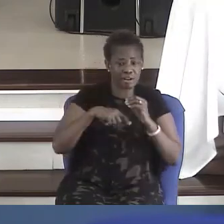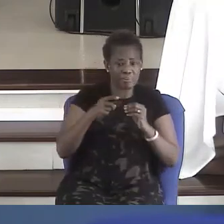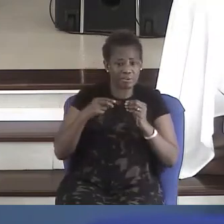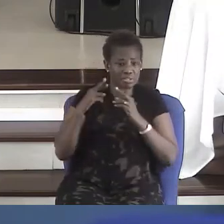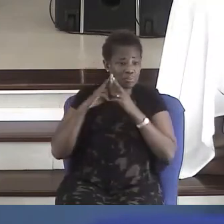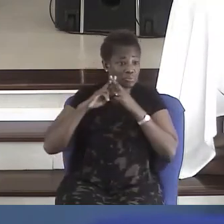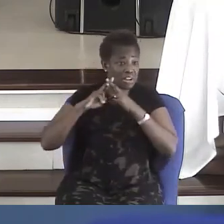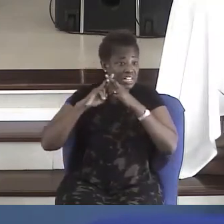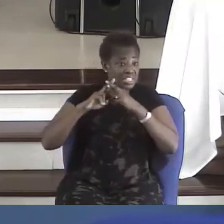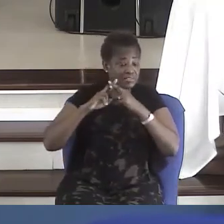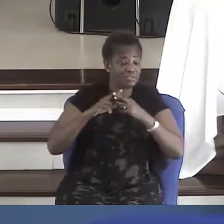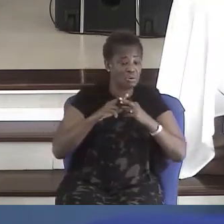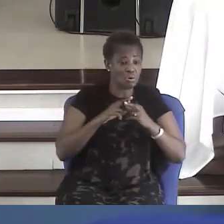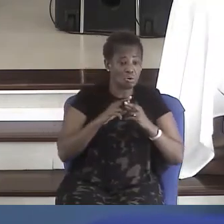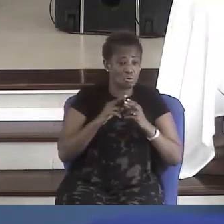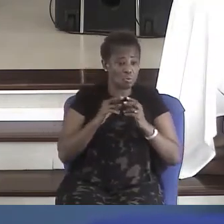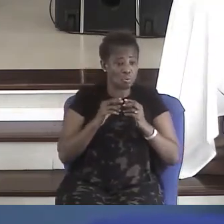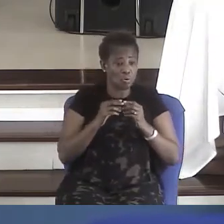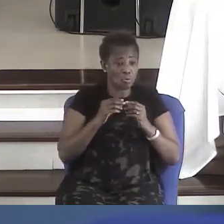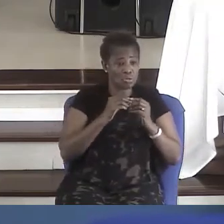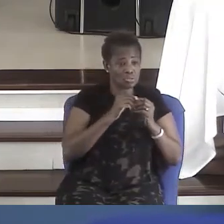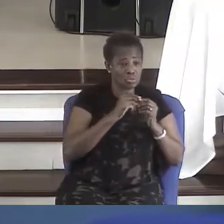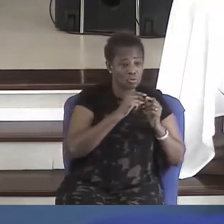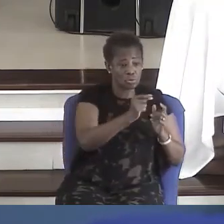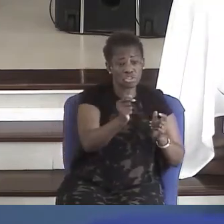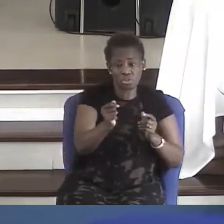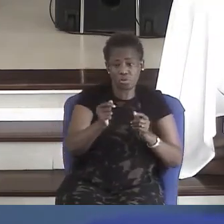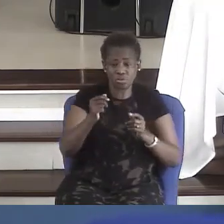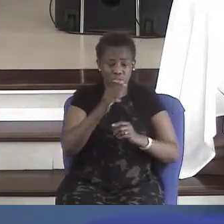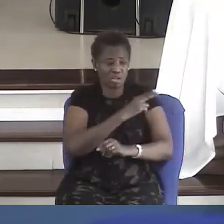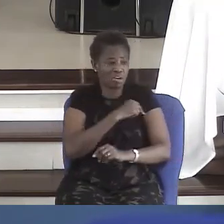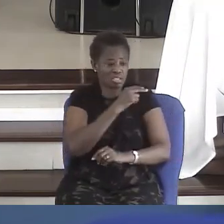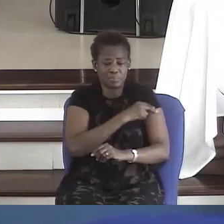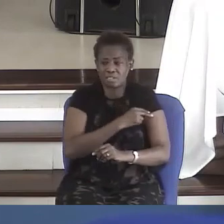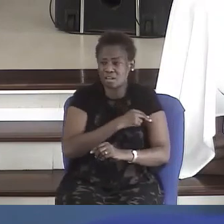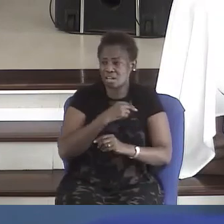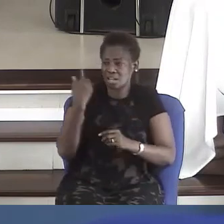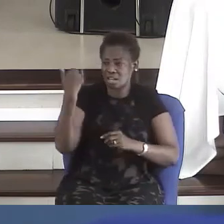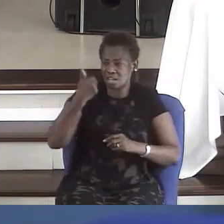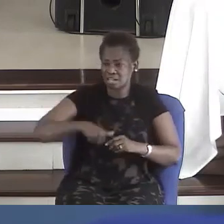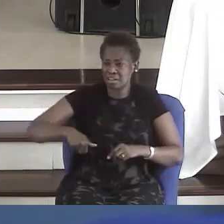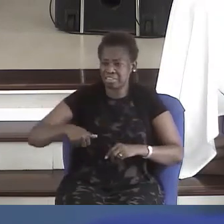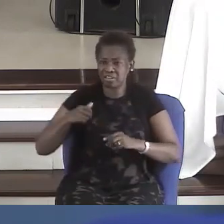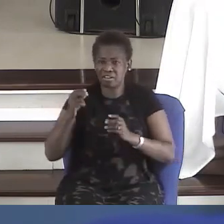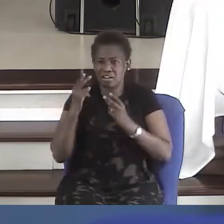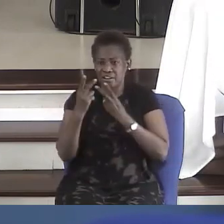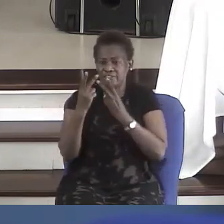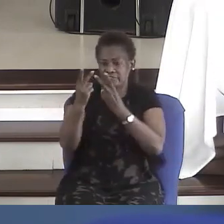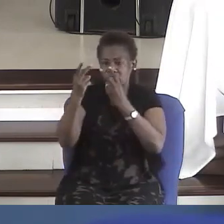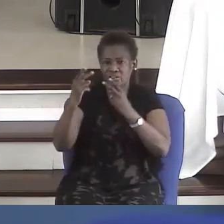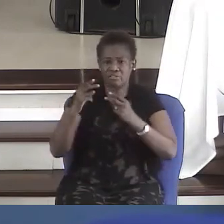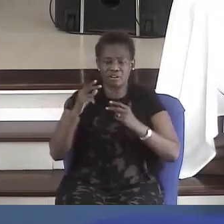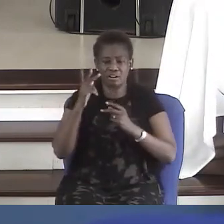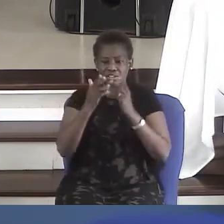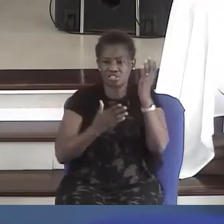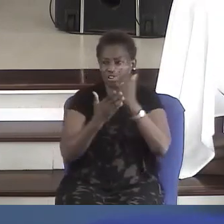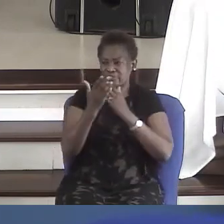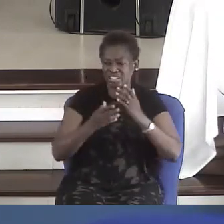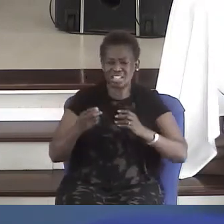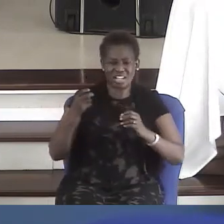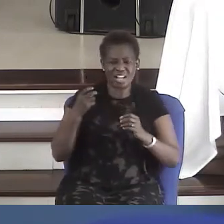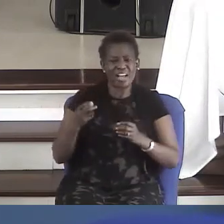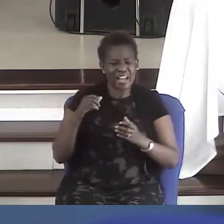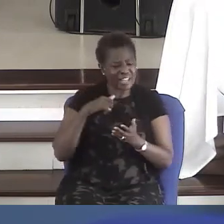Another funeral service that we have to participate in, etc., etc. And it's tough. But God, we are looking